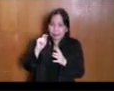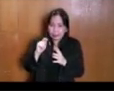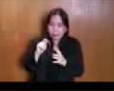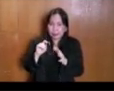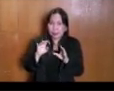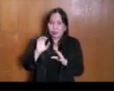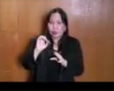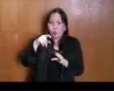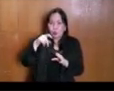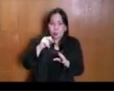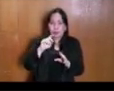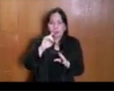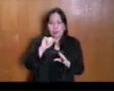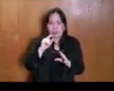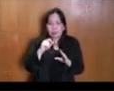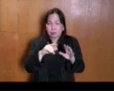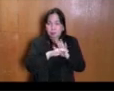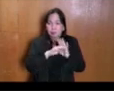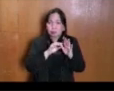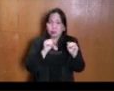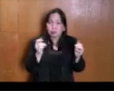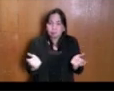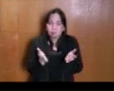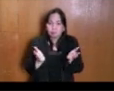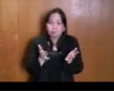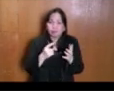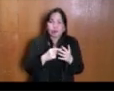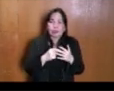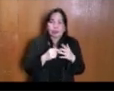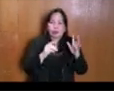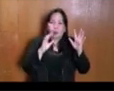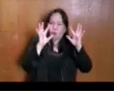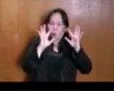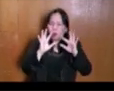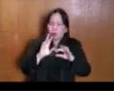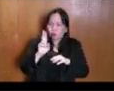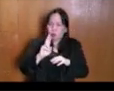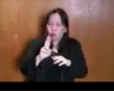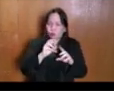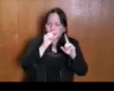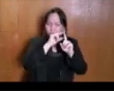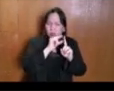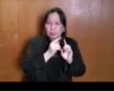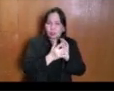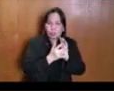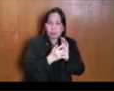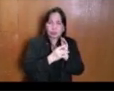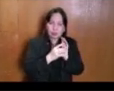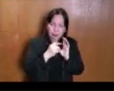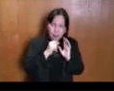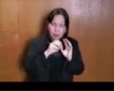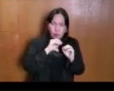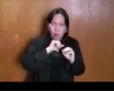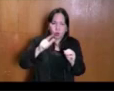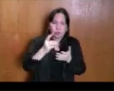model development so as to accelerate wider use and wider adoption of the technology.